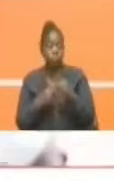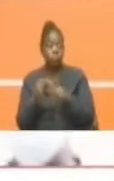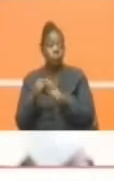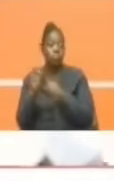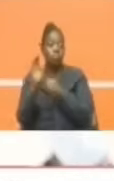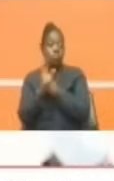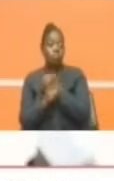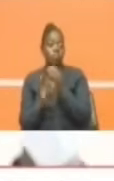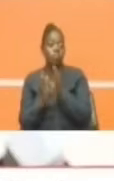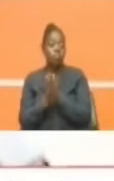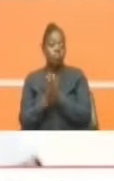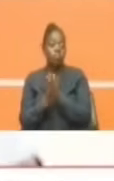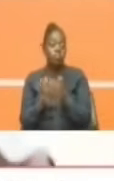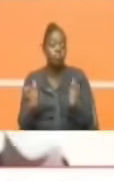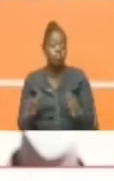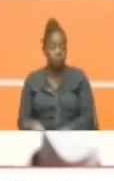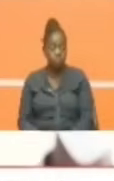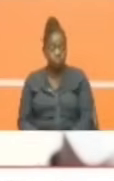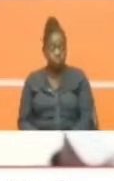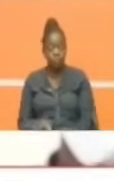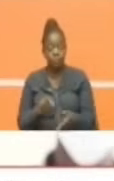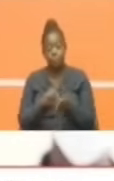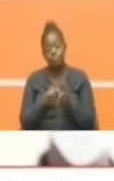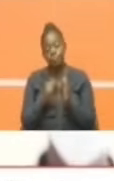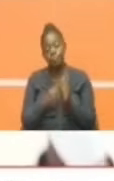ggwanga. Therefore, Chitebe,